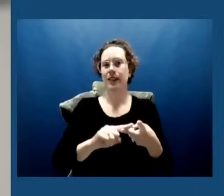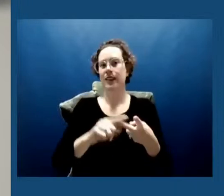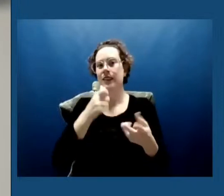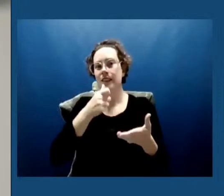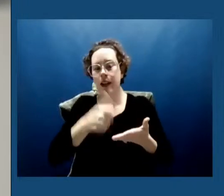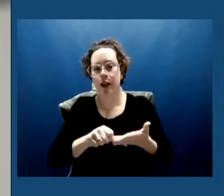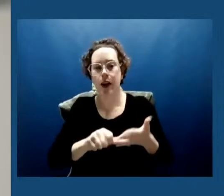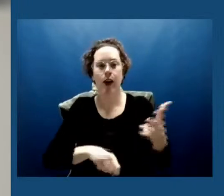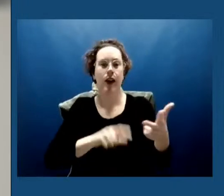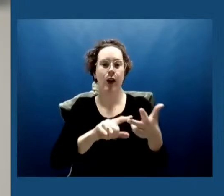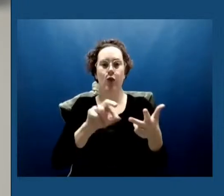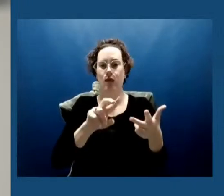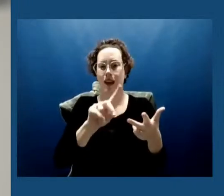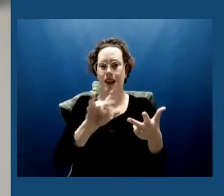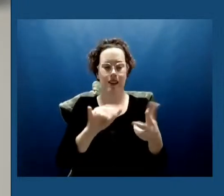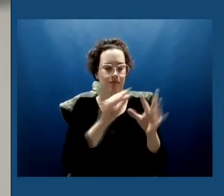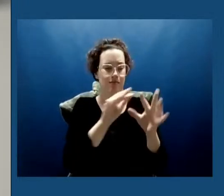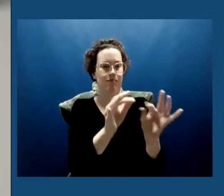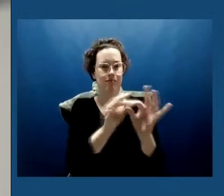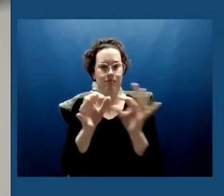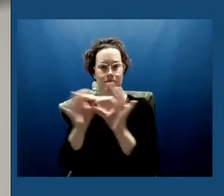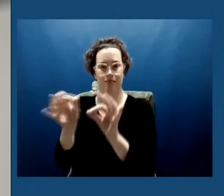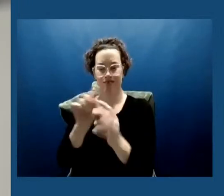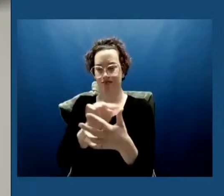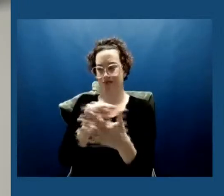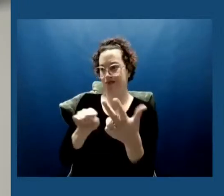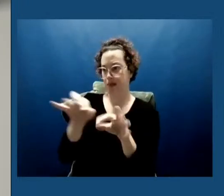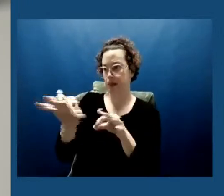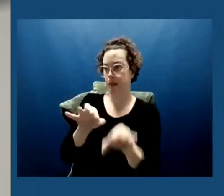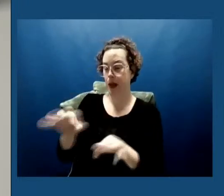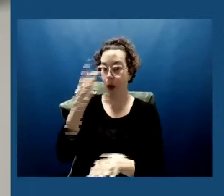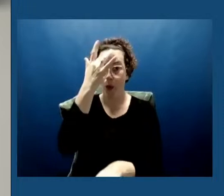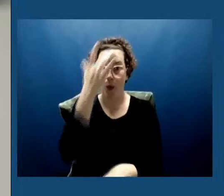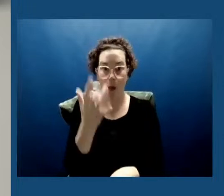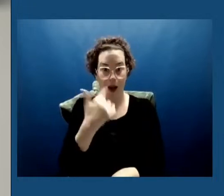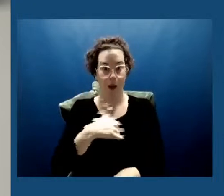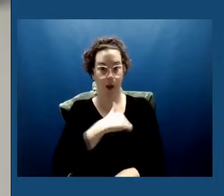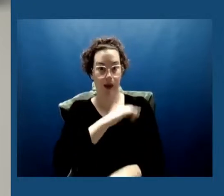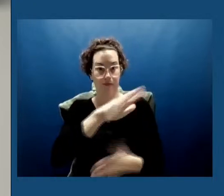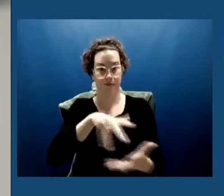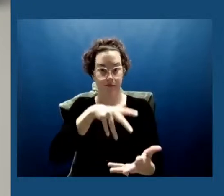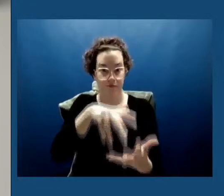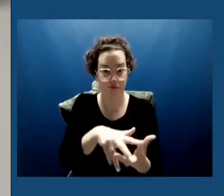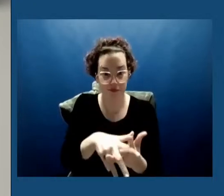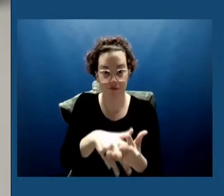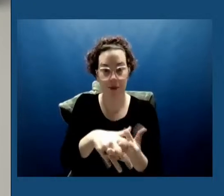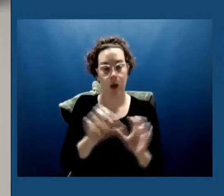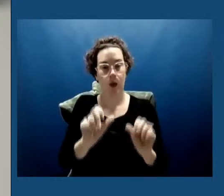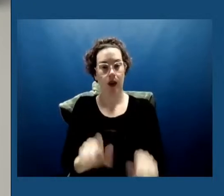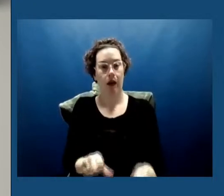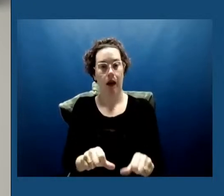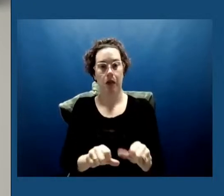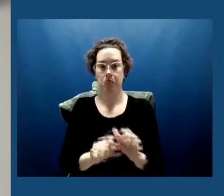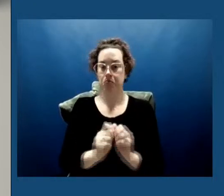Randy, this is why Micron is here. This is why Micron is able to grow and build and bring manufacturing, semiconductor